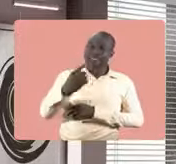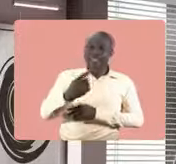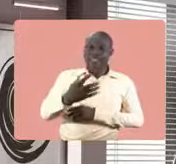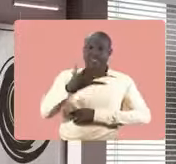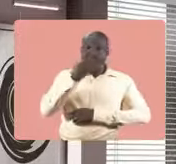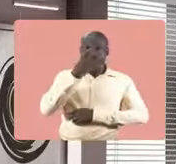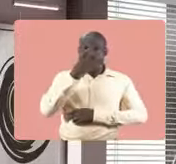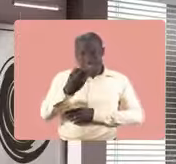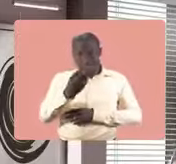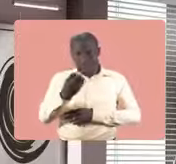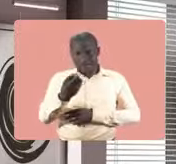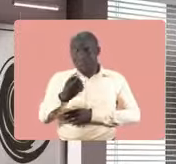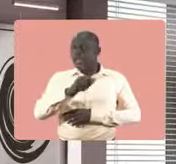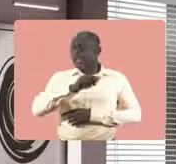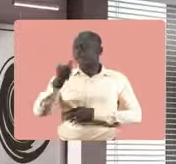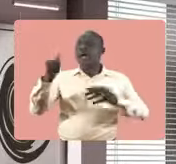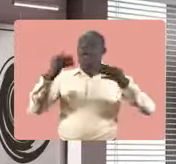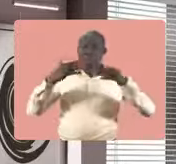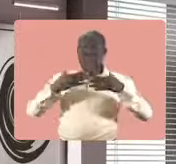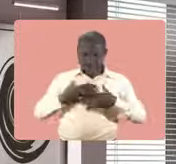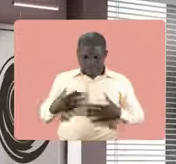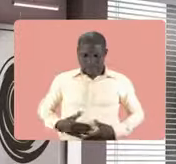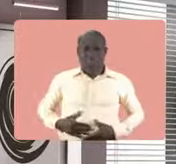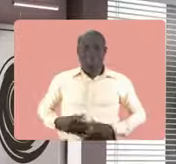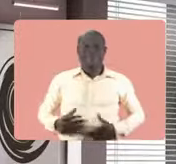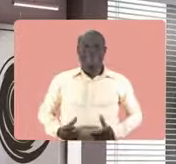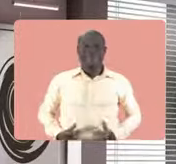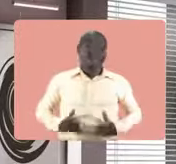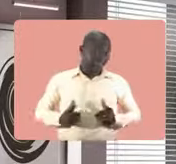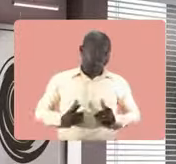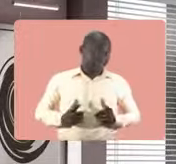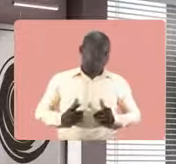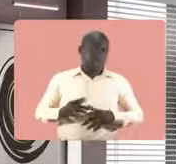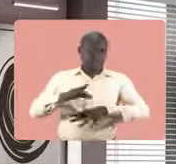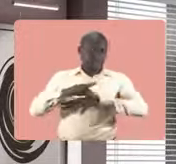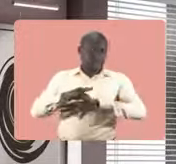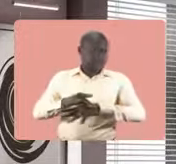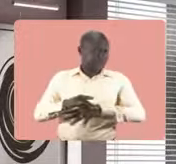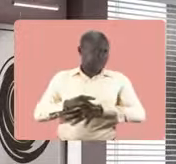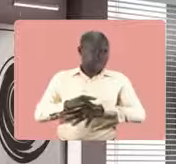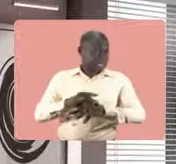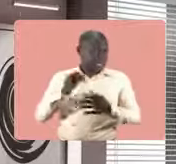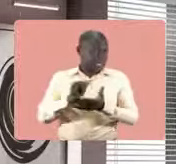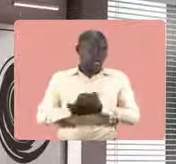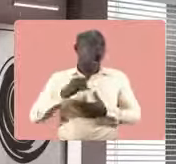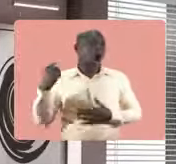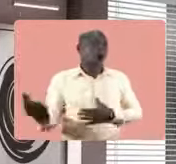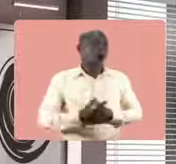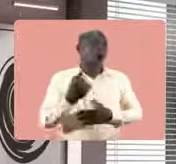Enome enka onipa biara ote asase so na ode ne